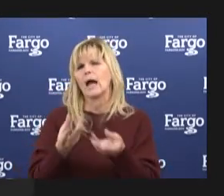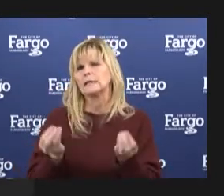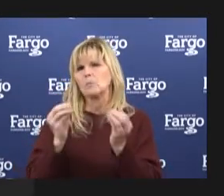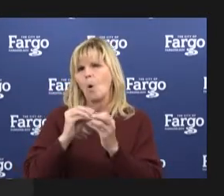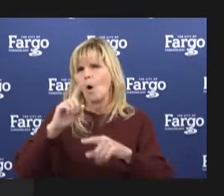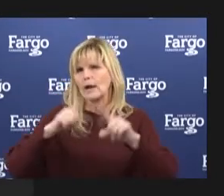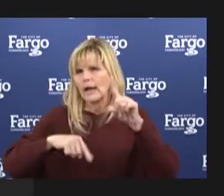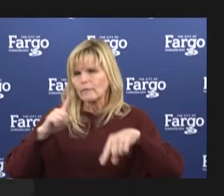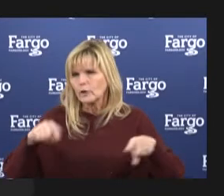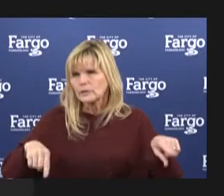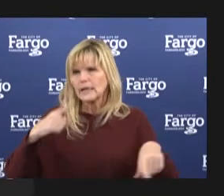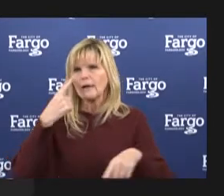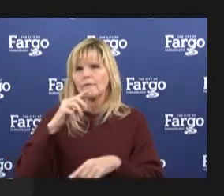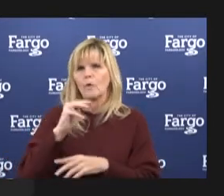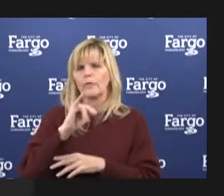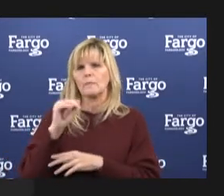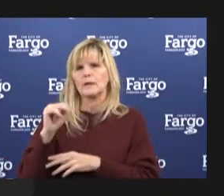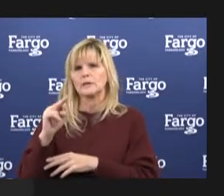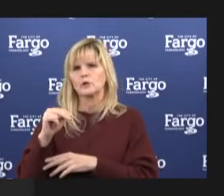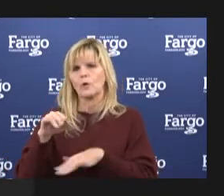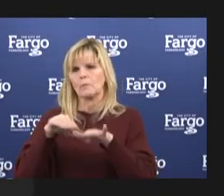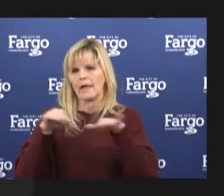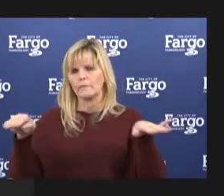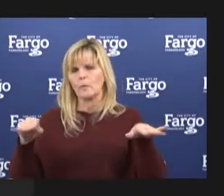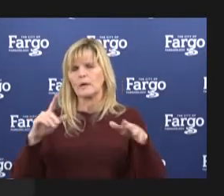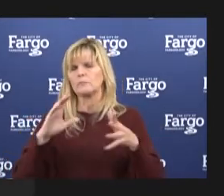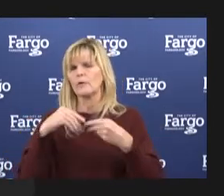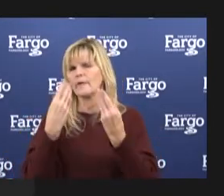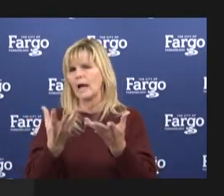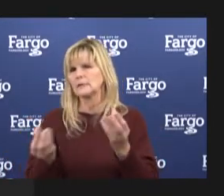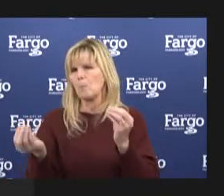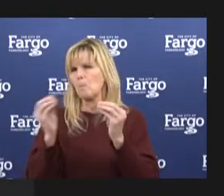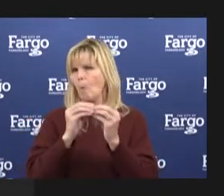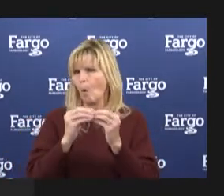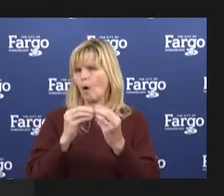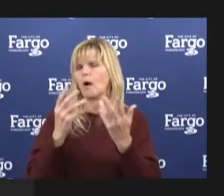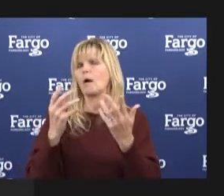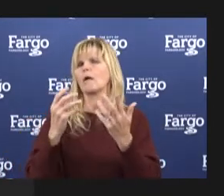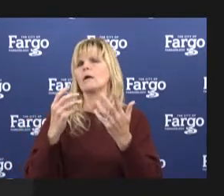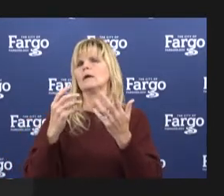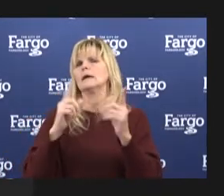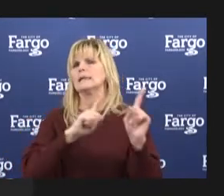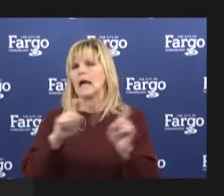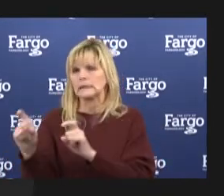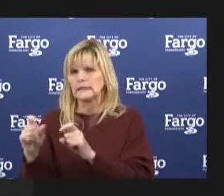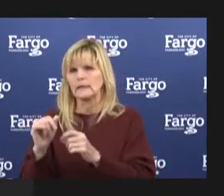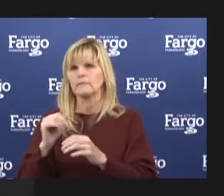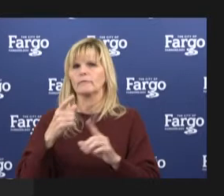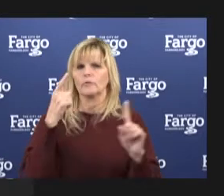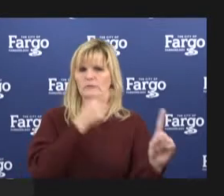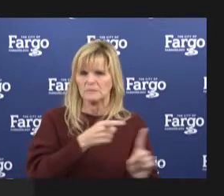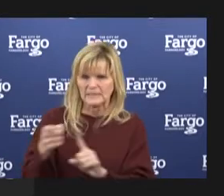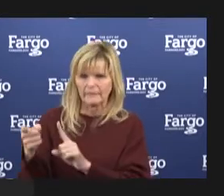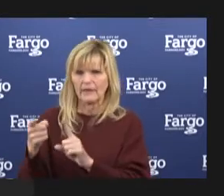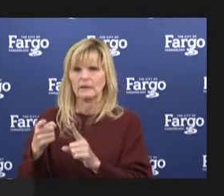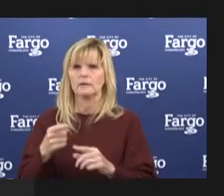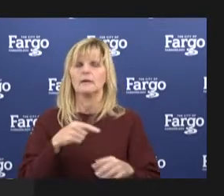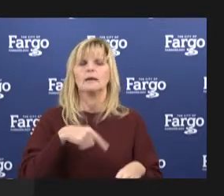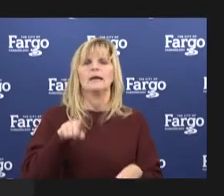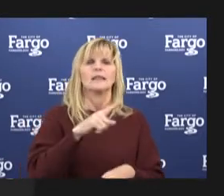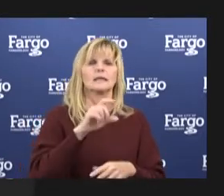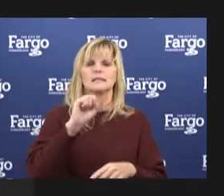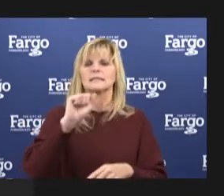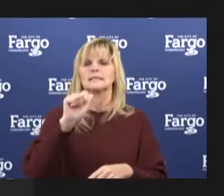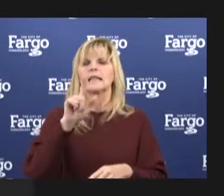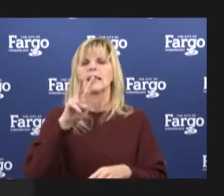Minnesota platform. It creates a robust testing system if there's a shortage of specific testing supplies. The saliva